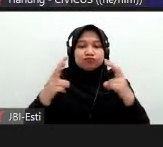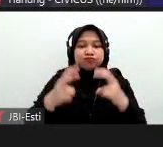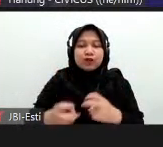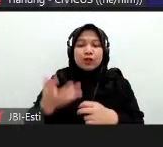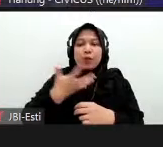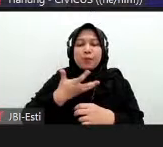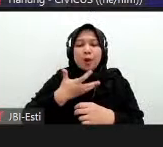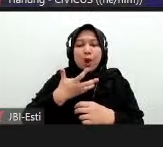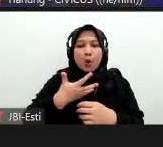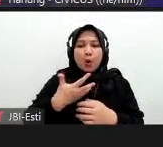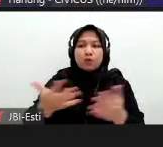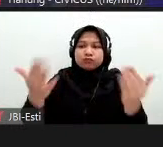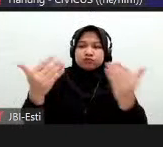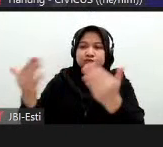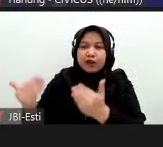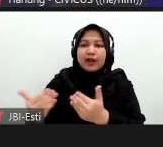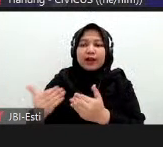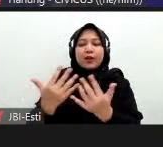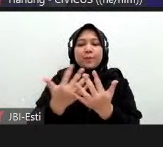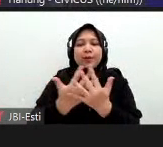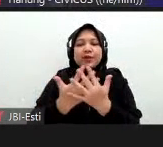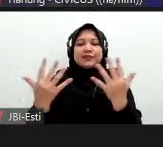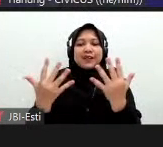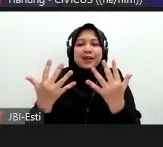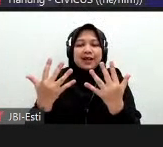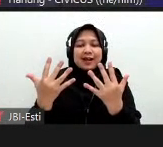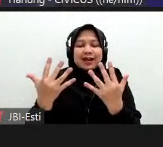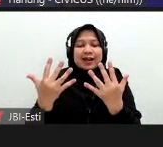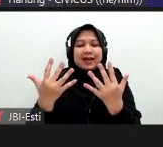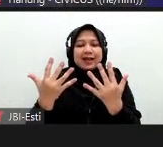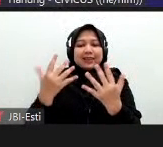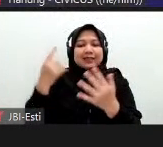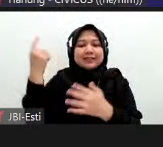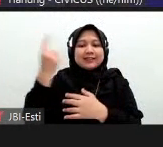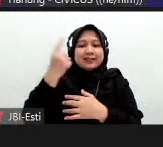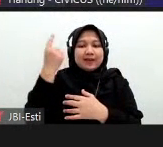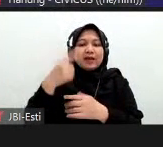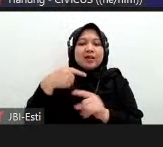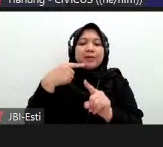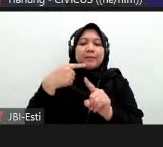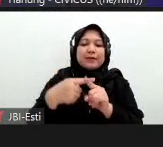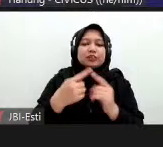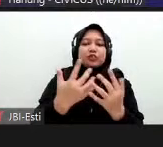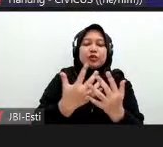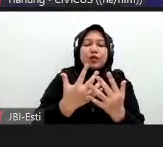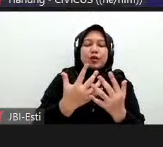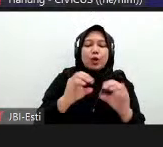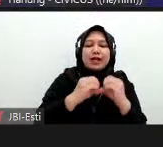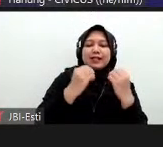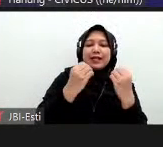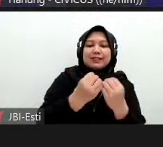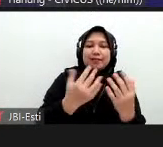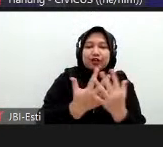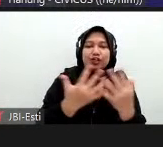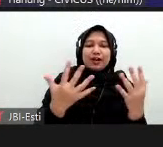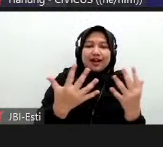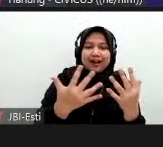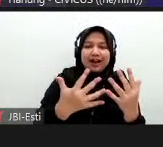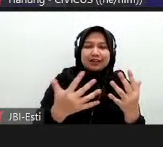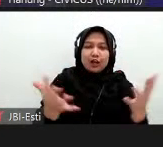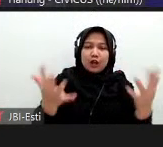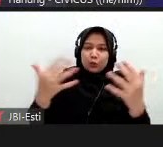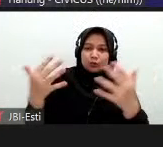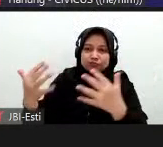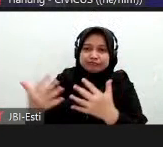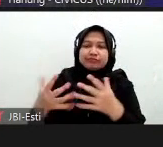we conduct what we call as outreach to the civil society actors and civil society organizations.